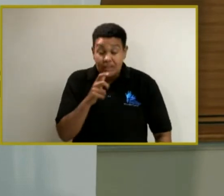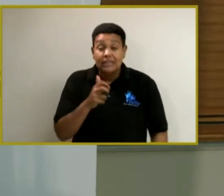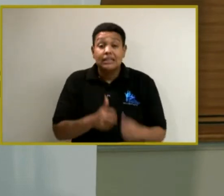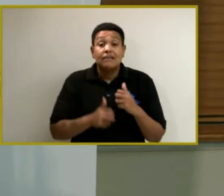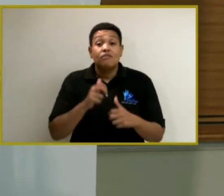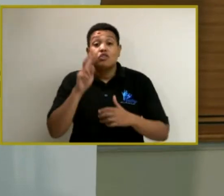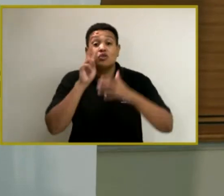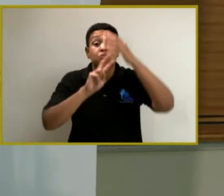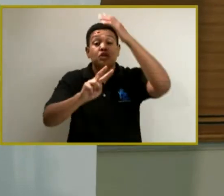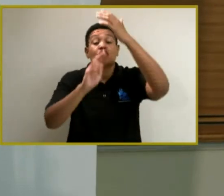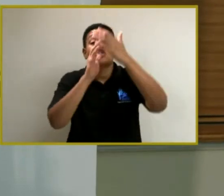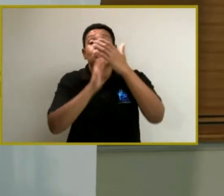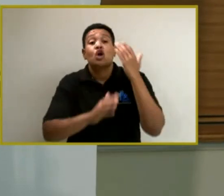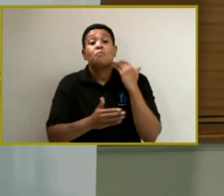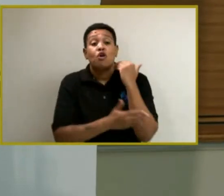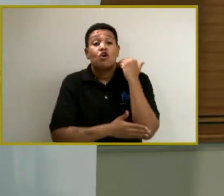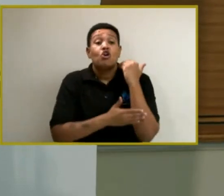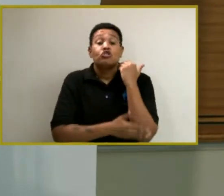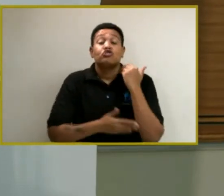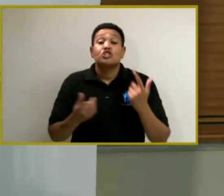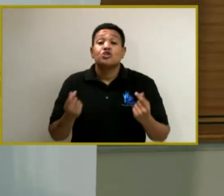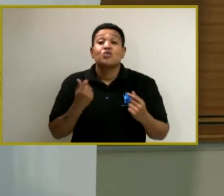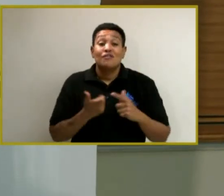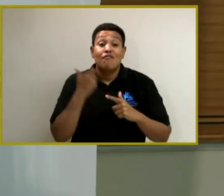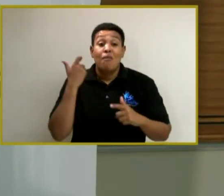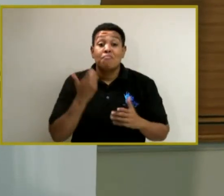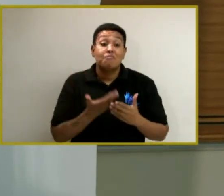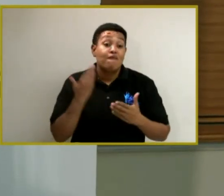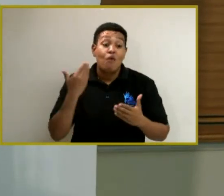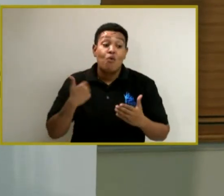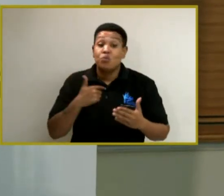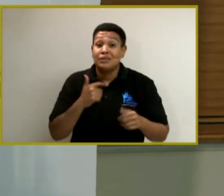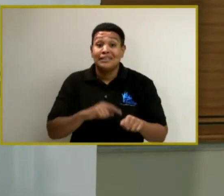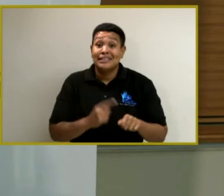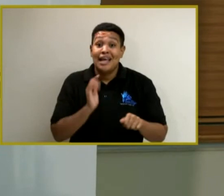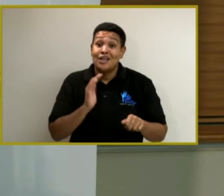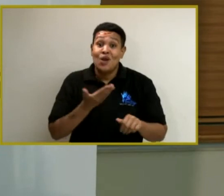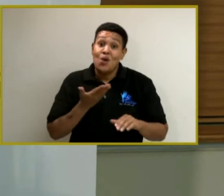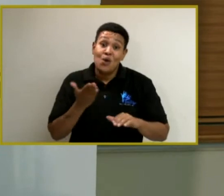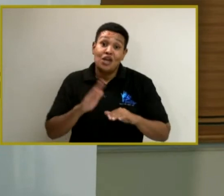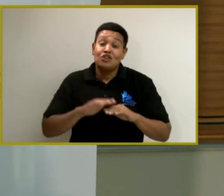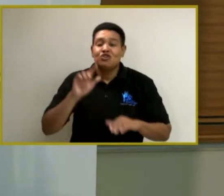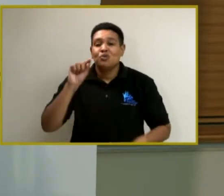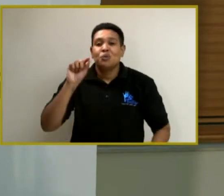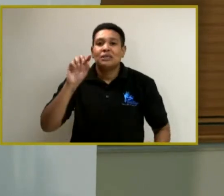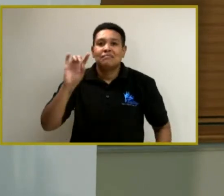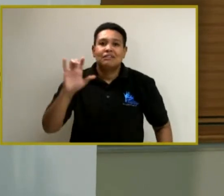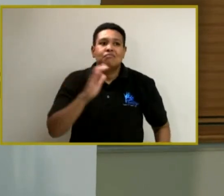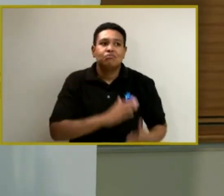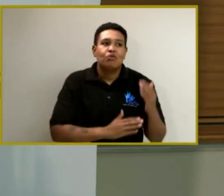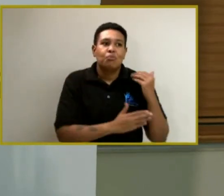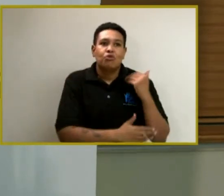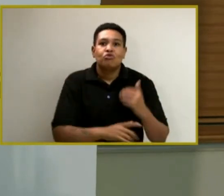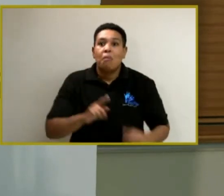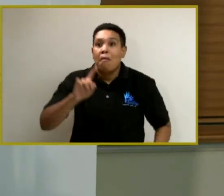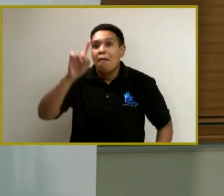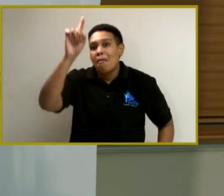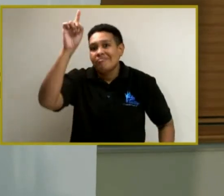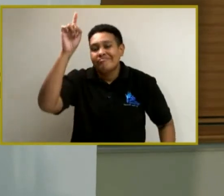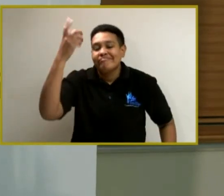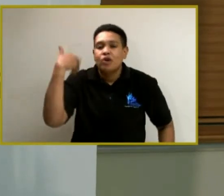predict, and some have been doing that from even before we started to climb on the 20th of December.